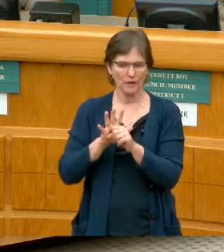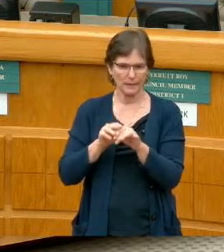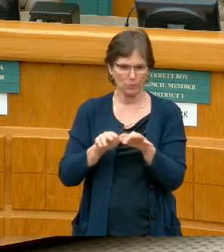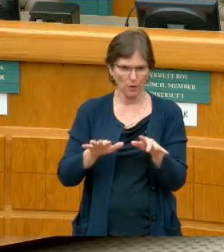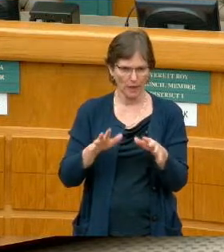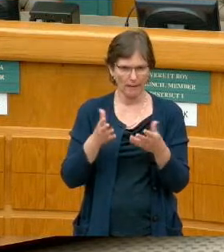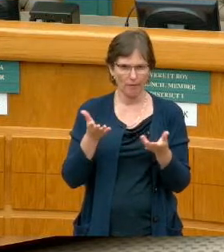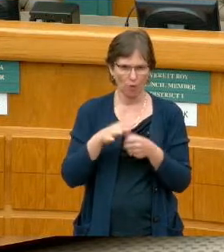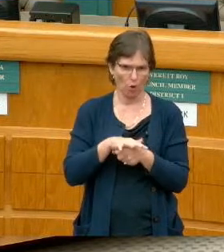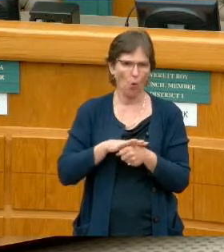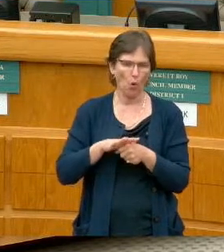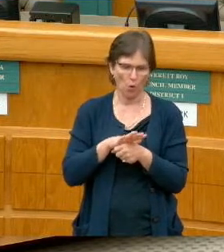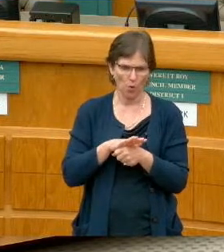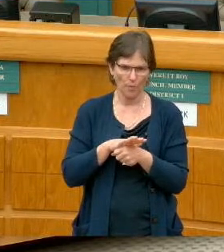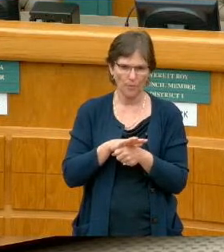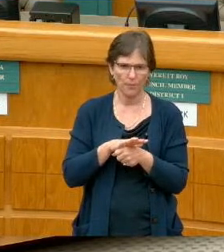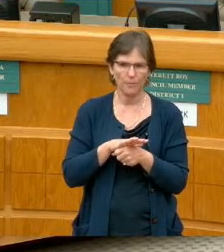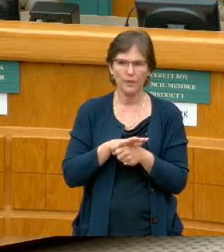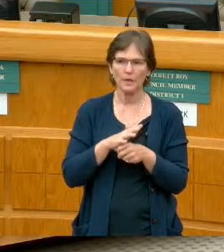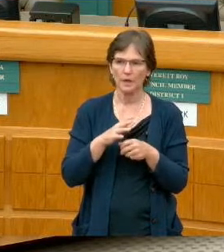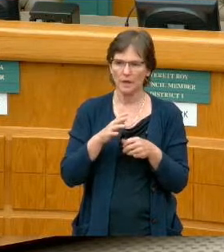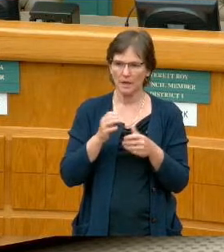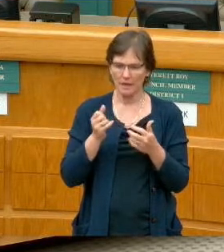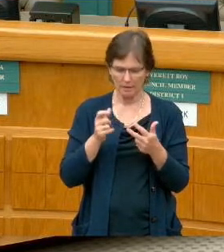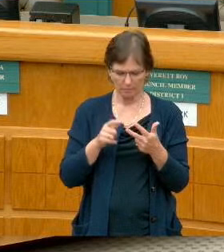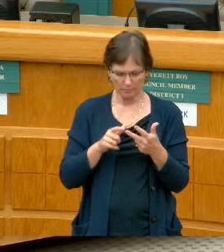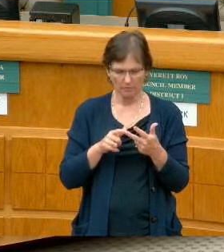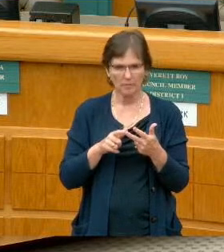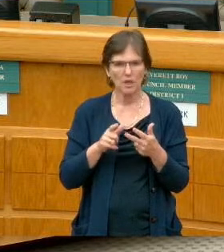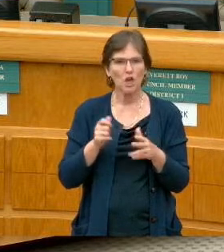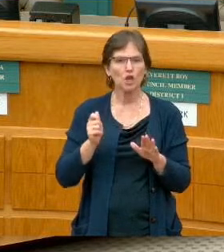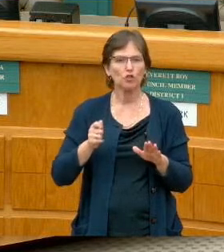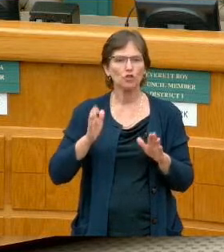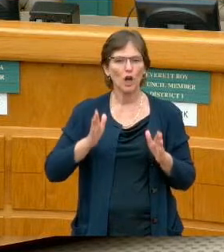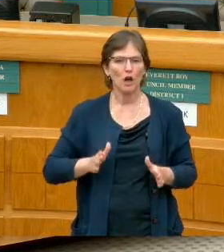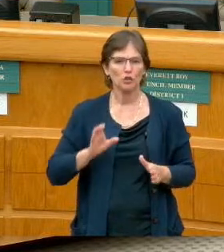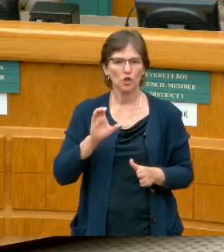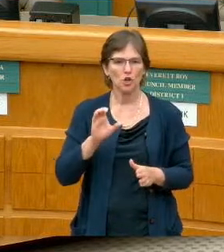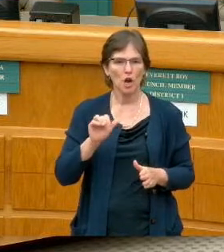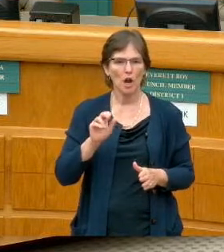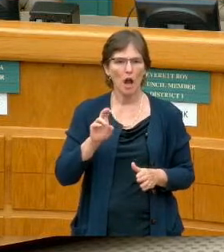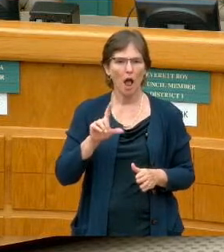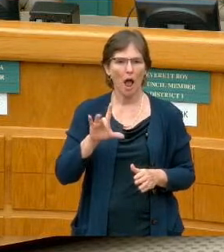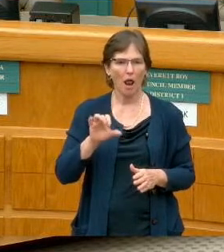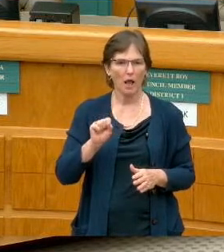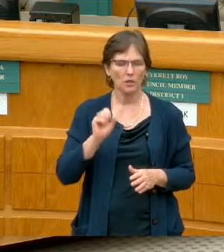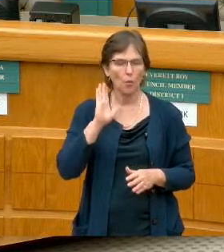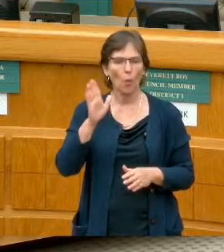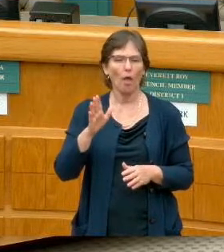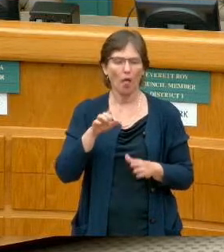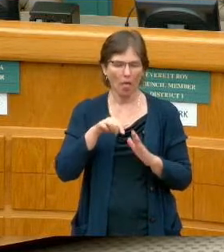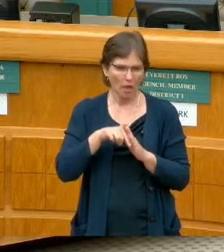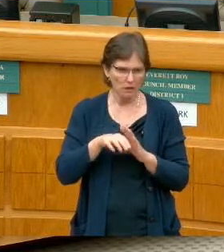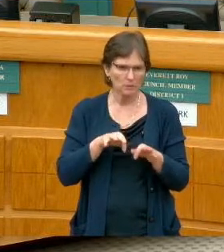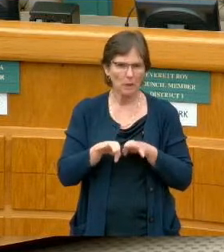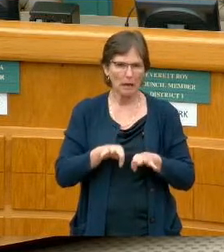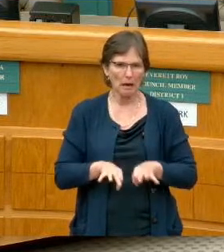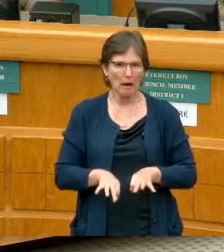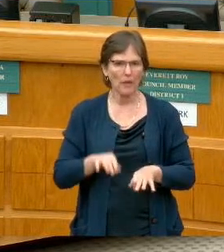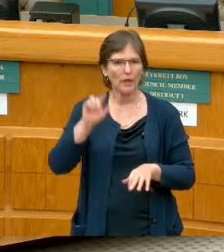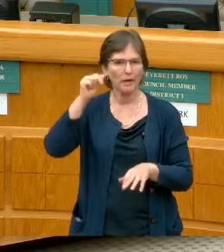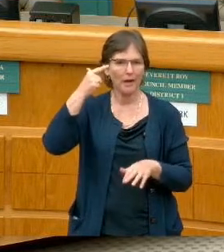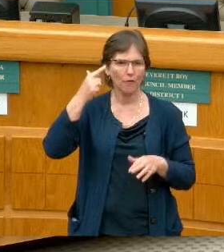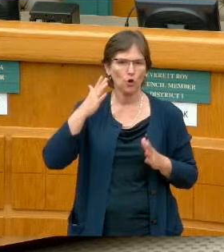and then Judge Canales will come and shed some more light on the governor's orders and possibly have